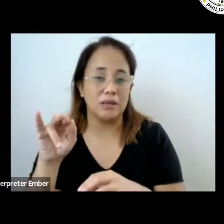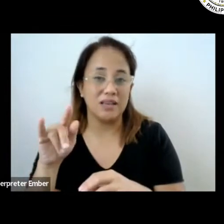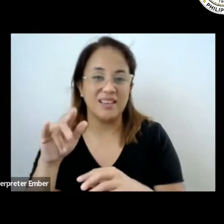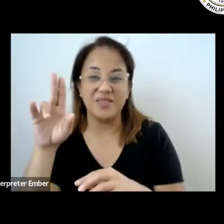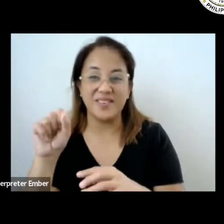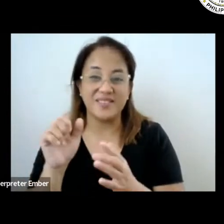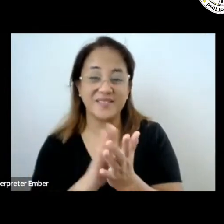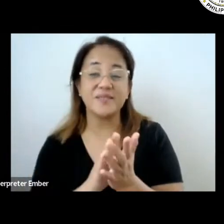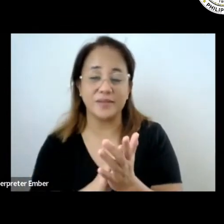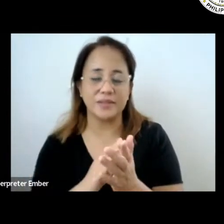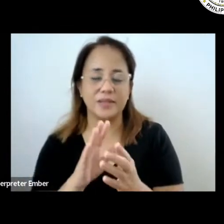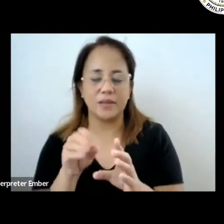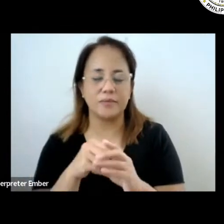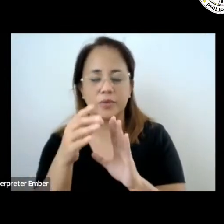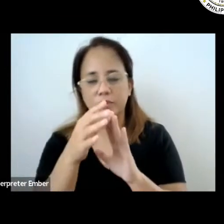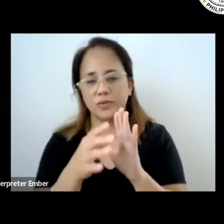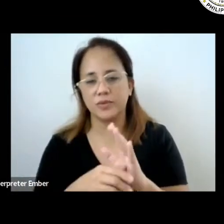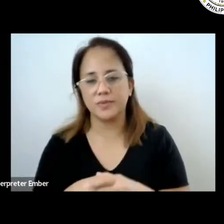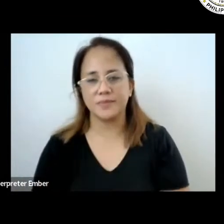we'll do that. Thank you.